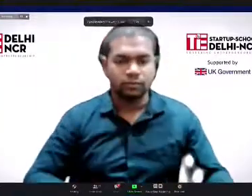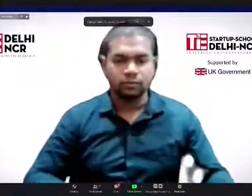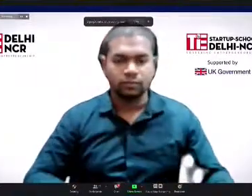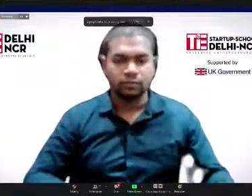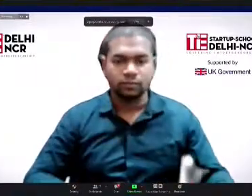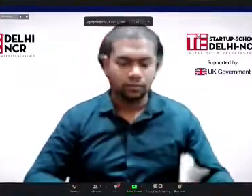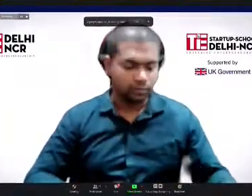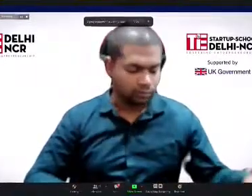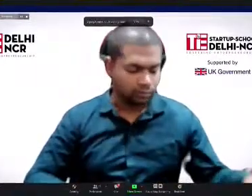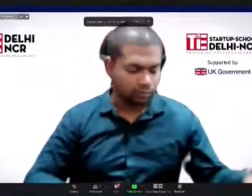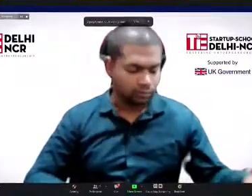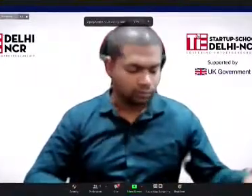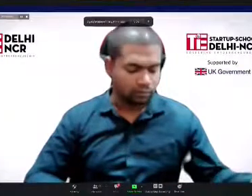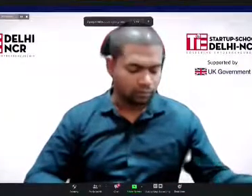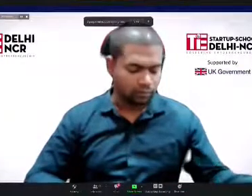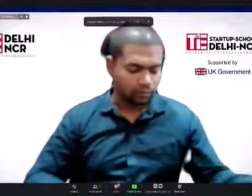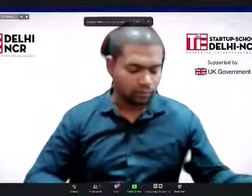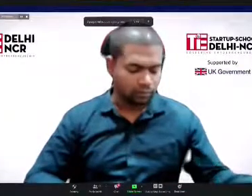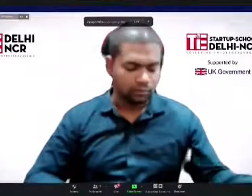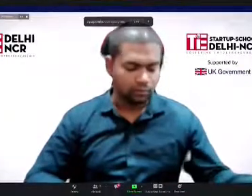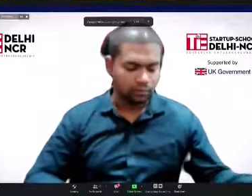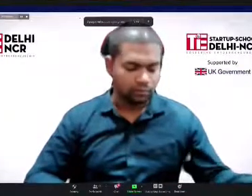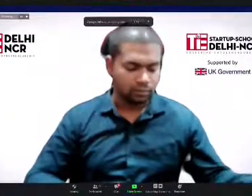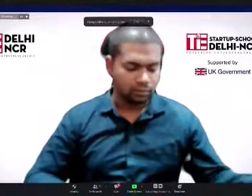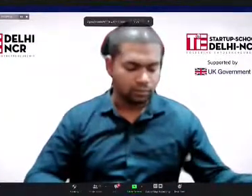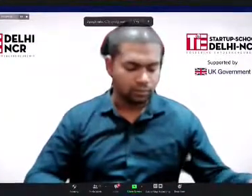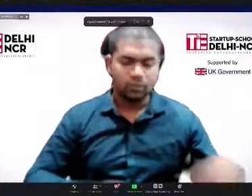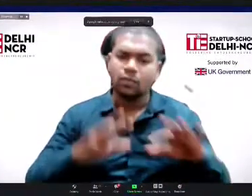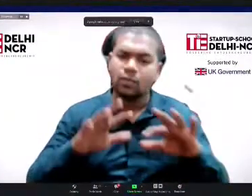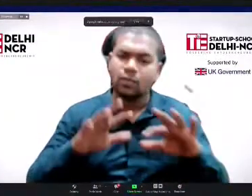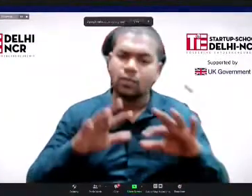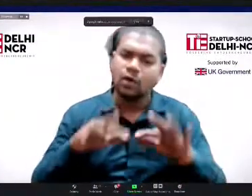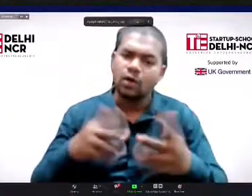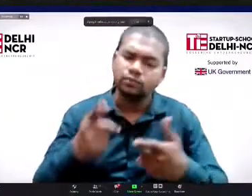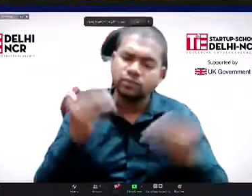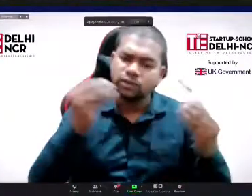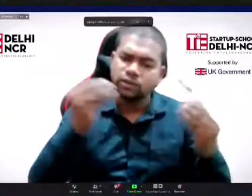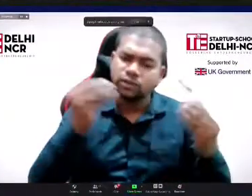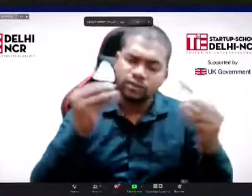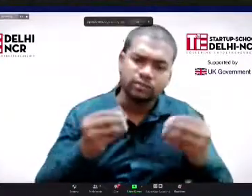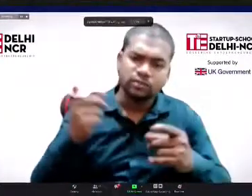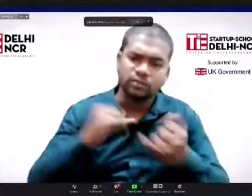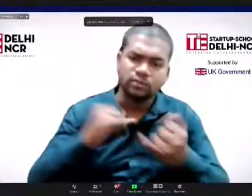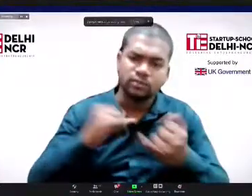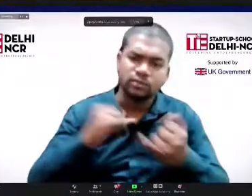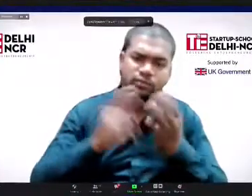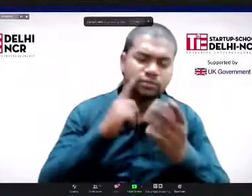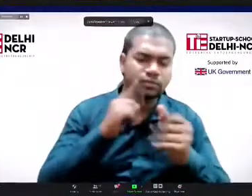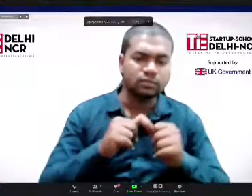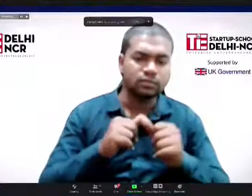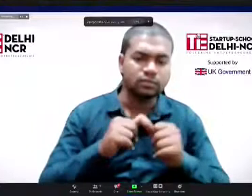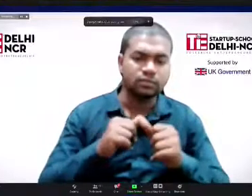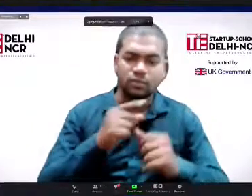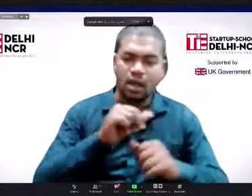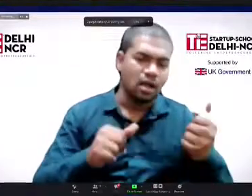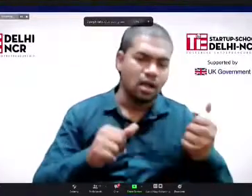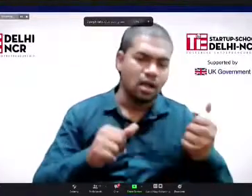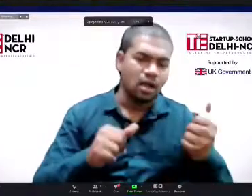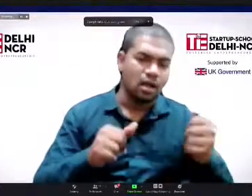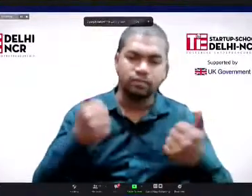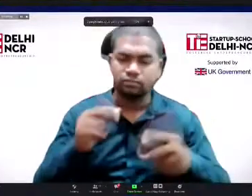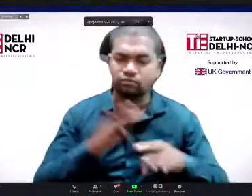engineering mindset to a designerly mindset driven is something which Sonia, myself, Navyog, and some others, we are